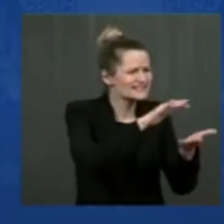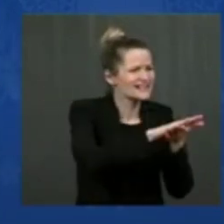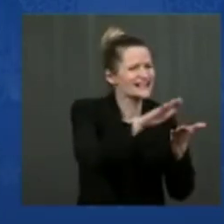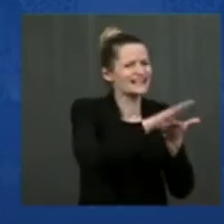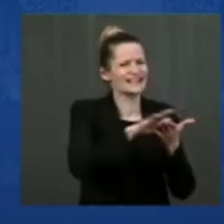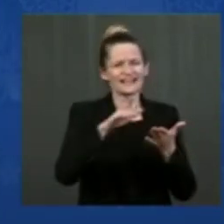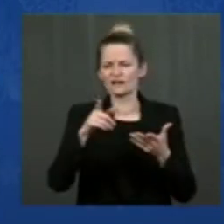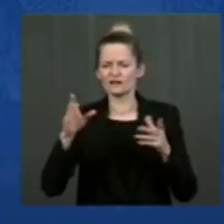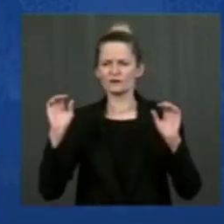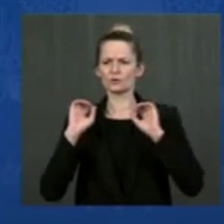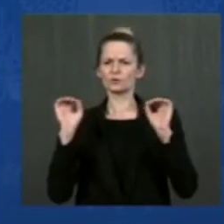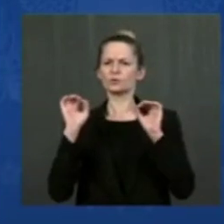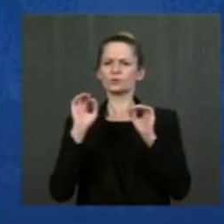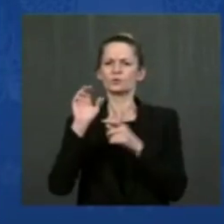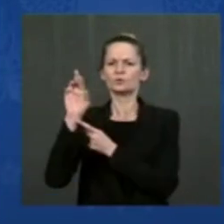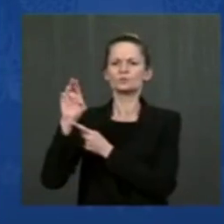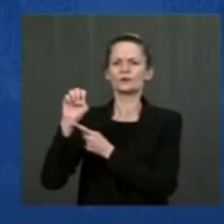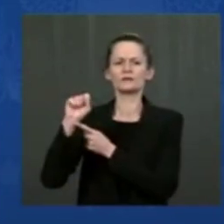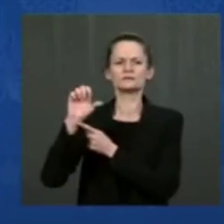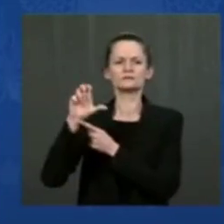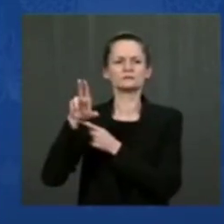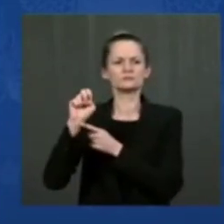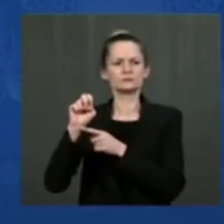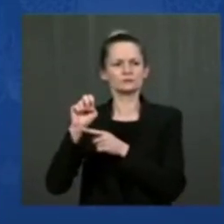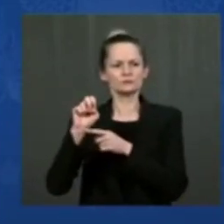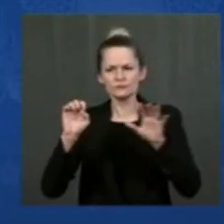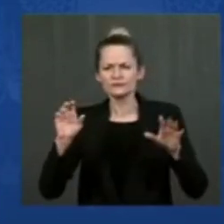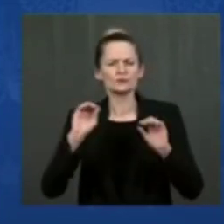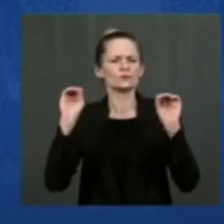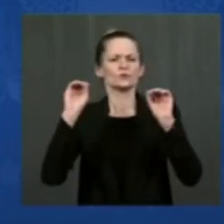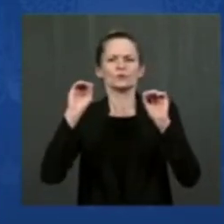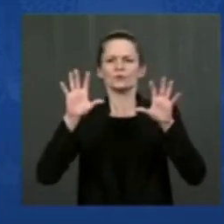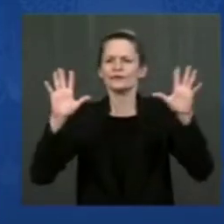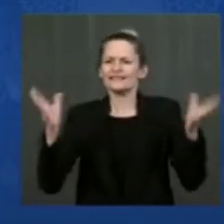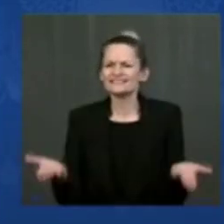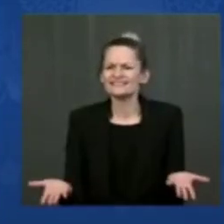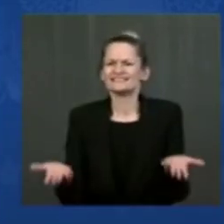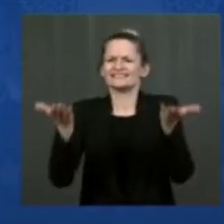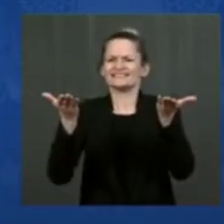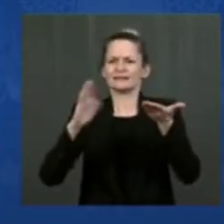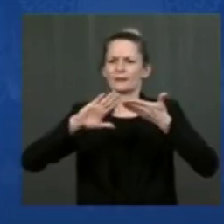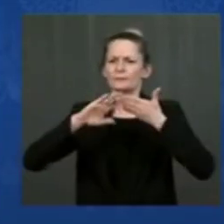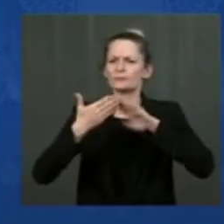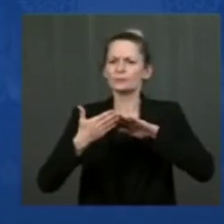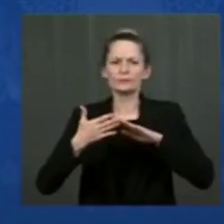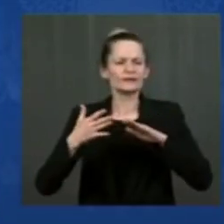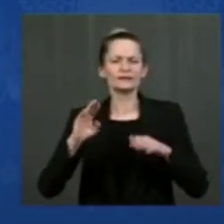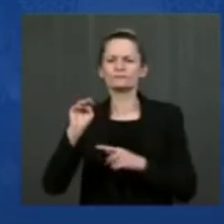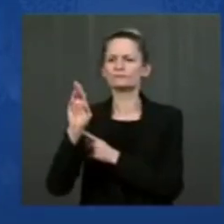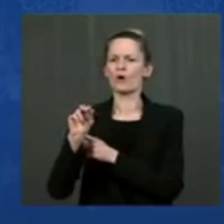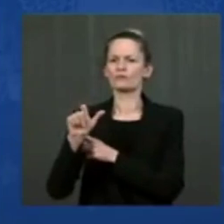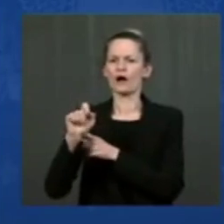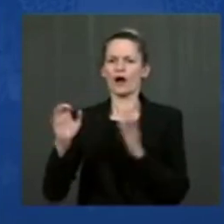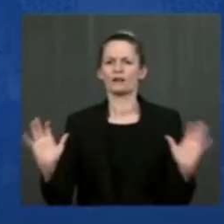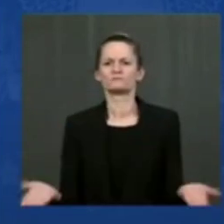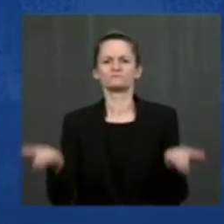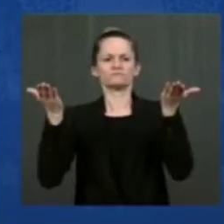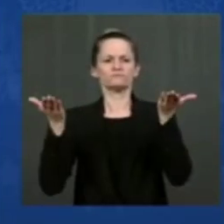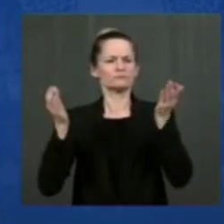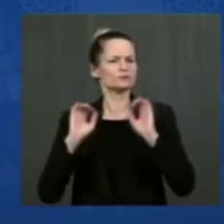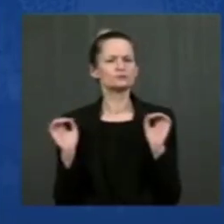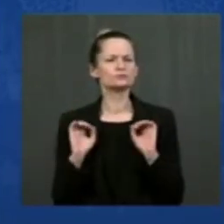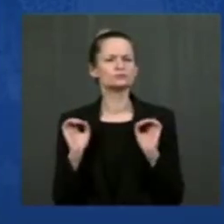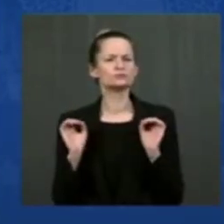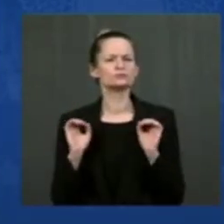many ways, lifting up our communities. We were, are, and will always be